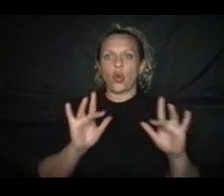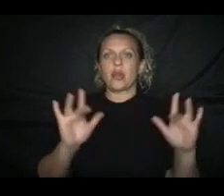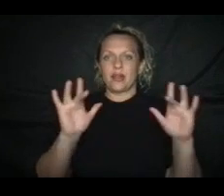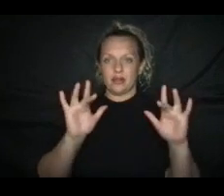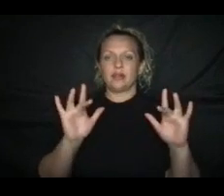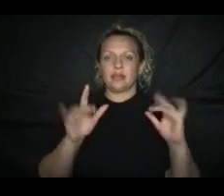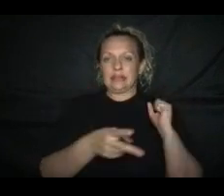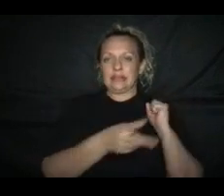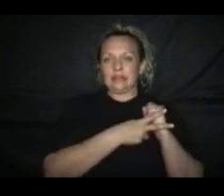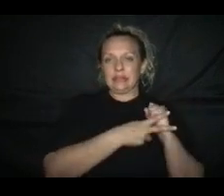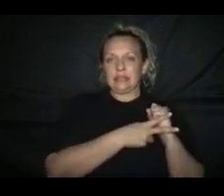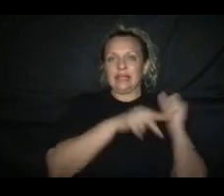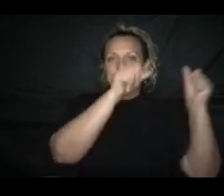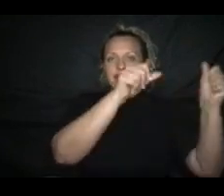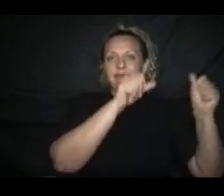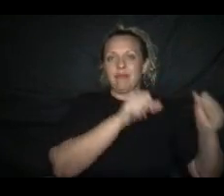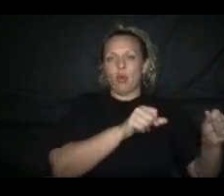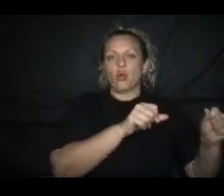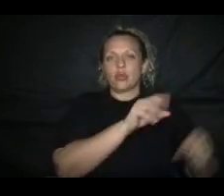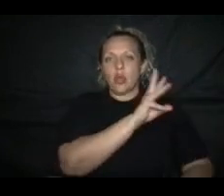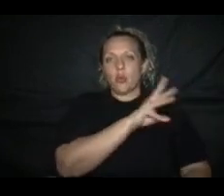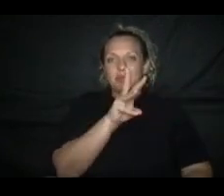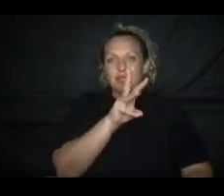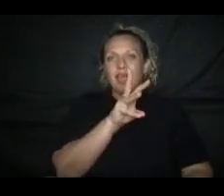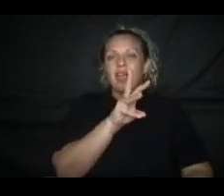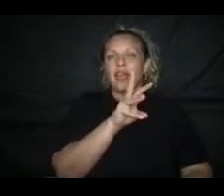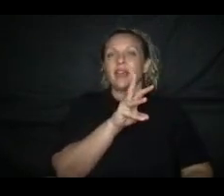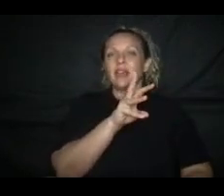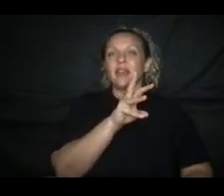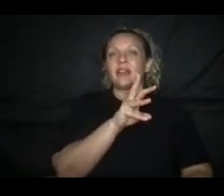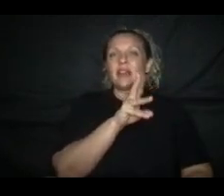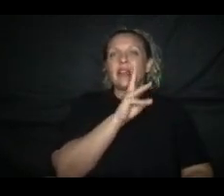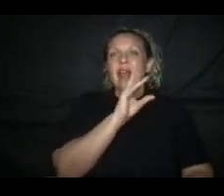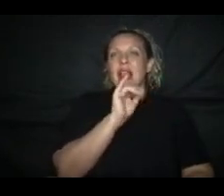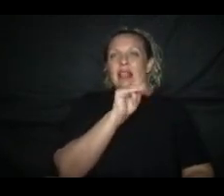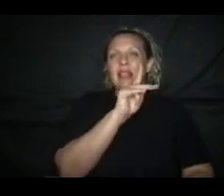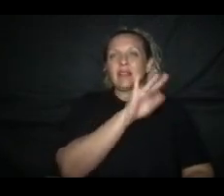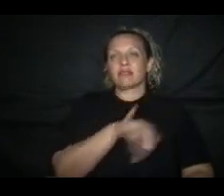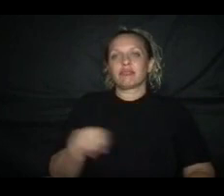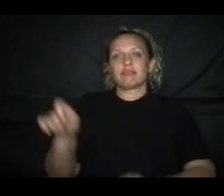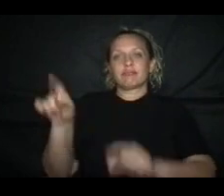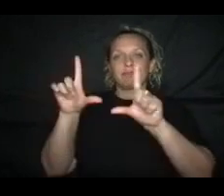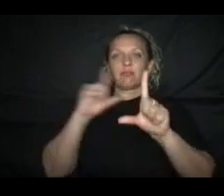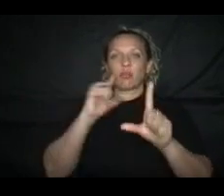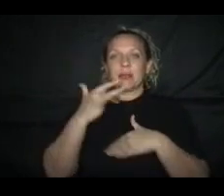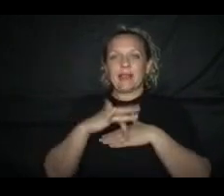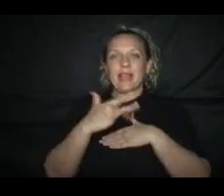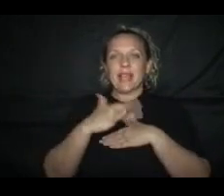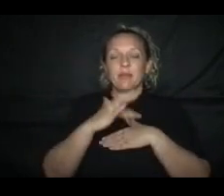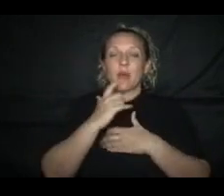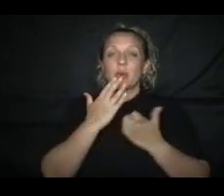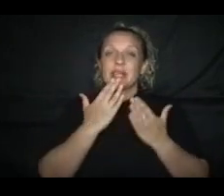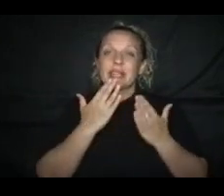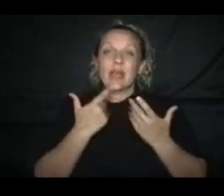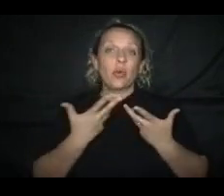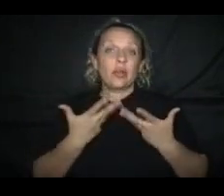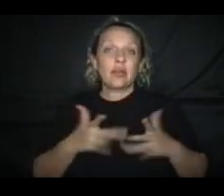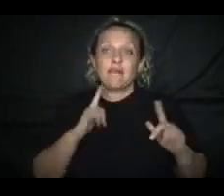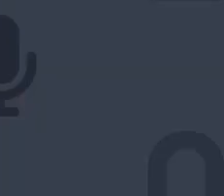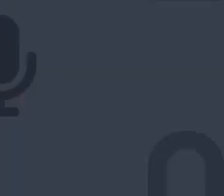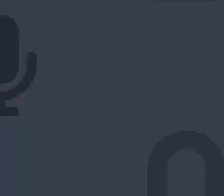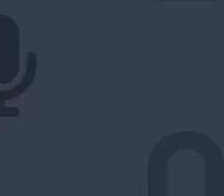be posted on the website and a link will be available. Thank you, and we are done for today.